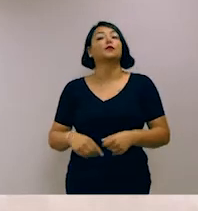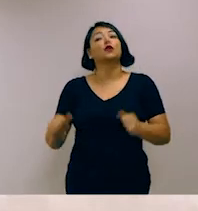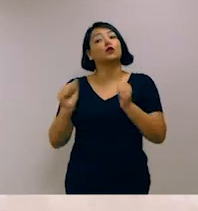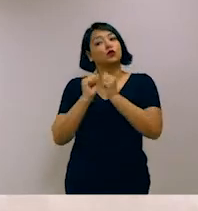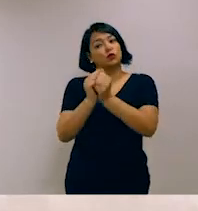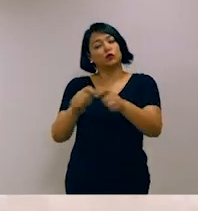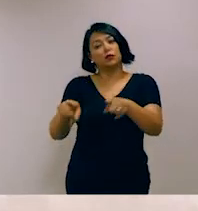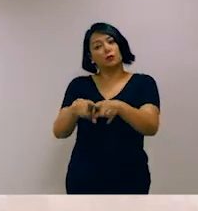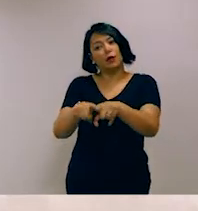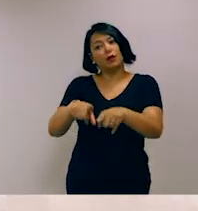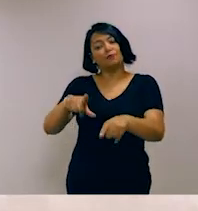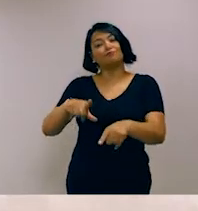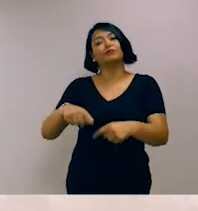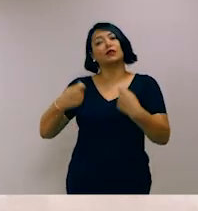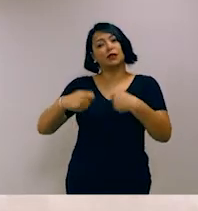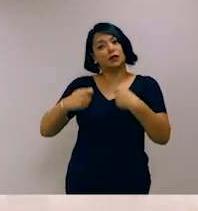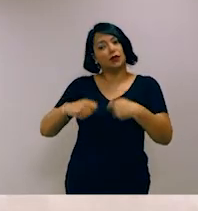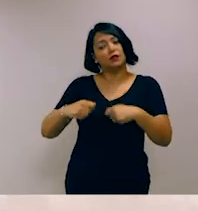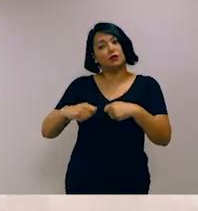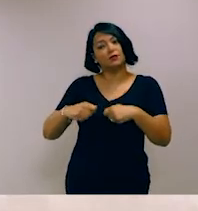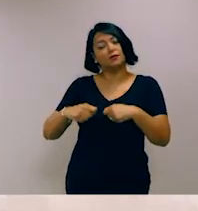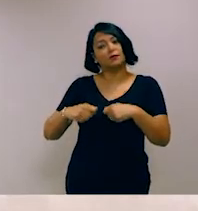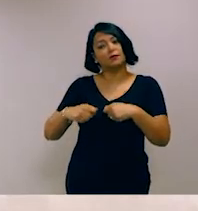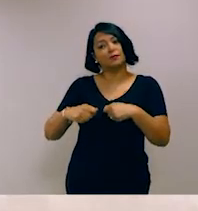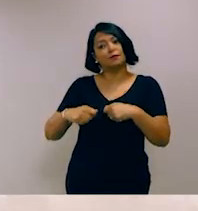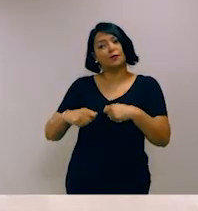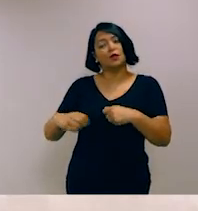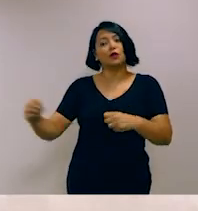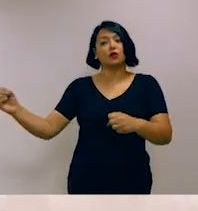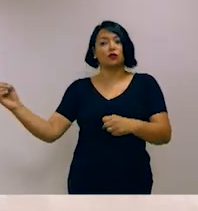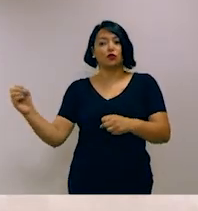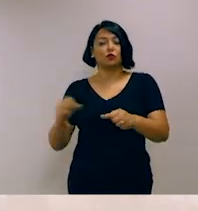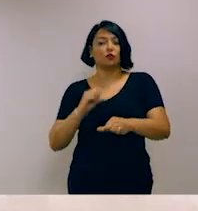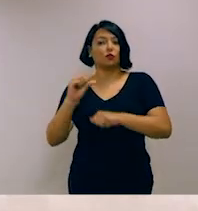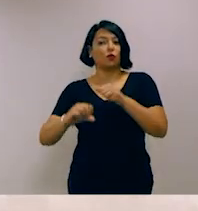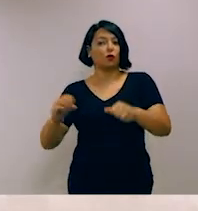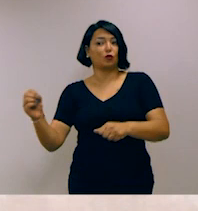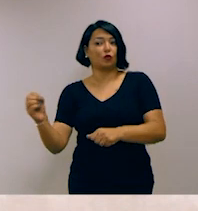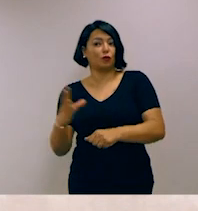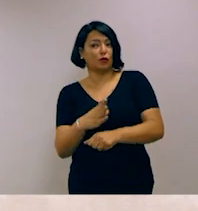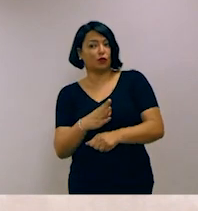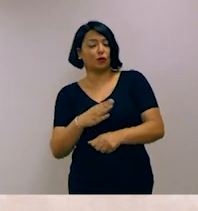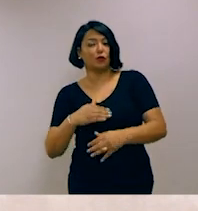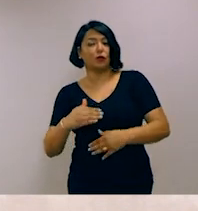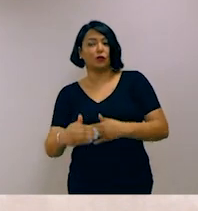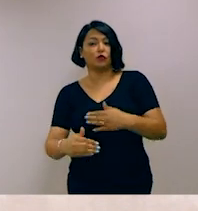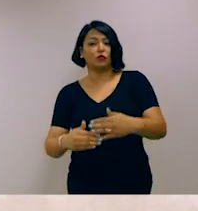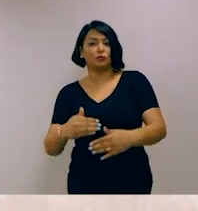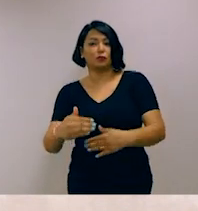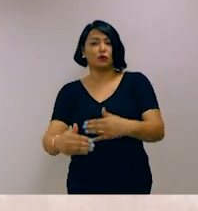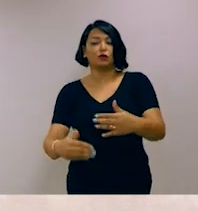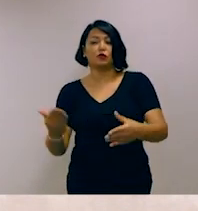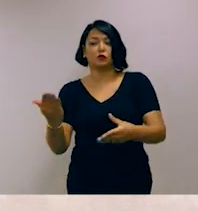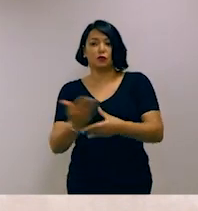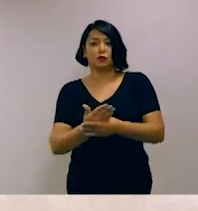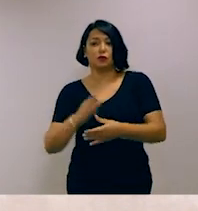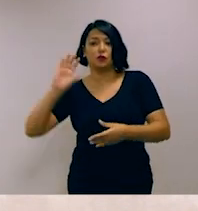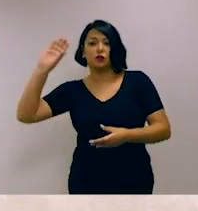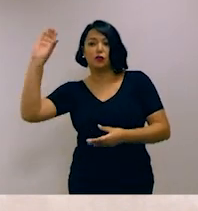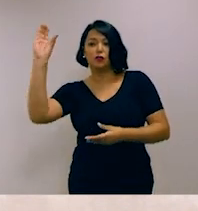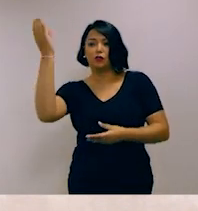Jointly with this demand, we also have a need to innovate and also to automatize